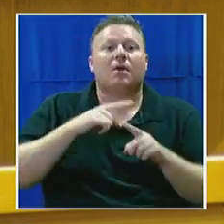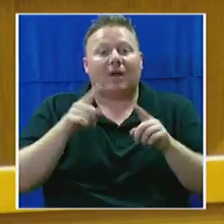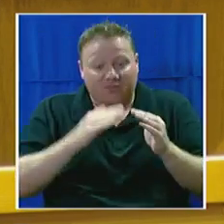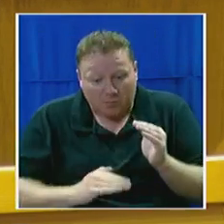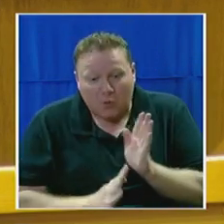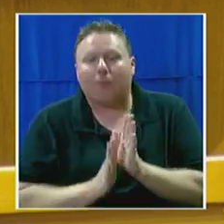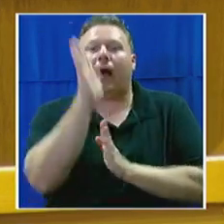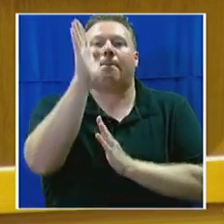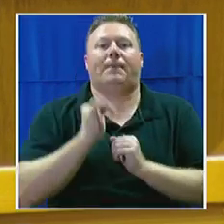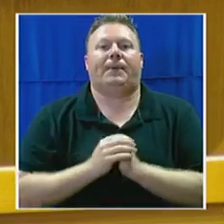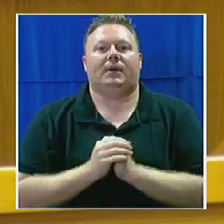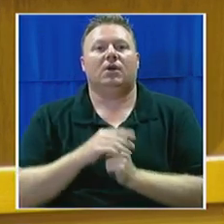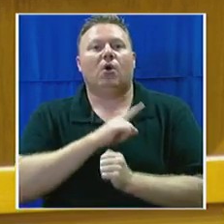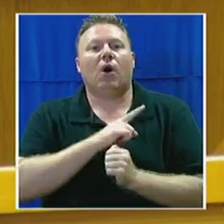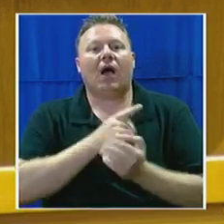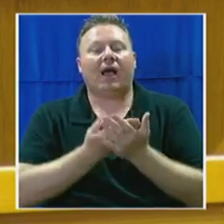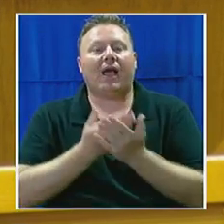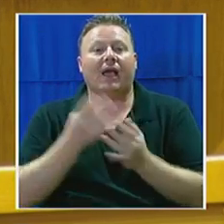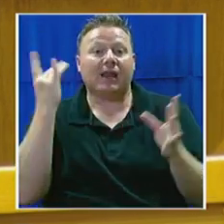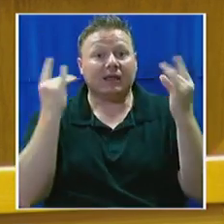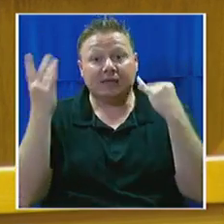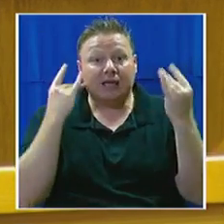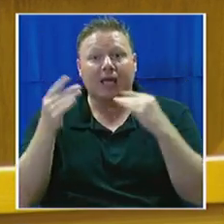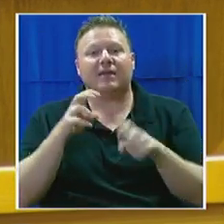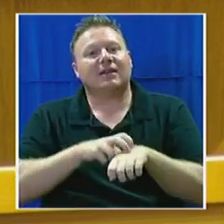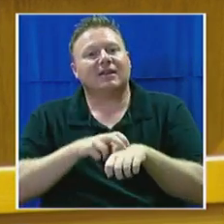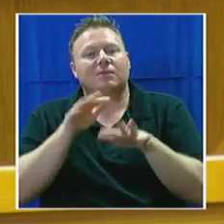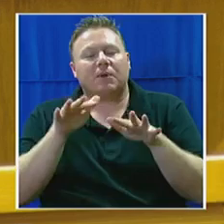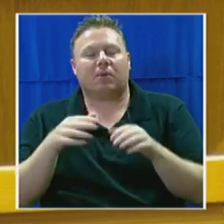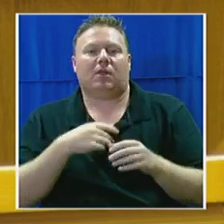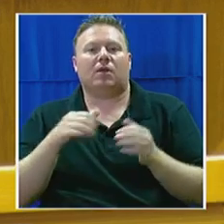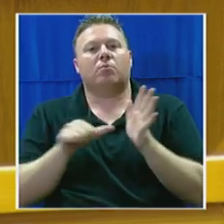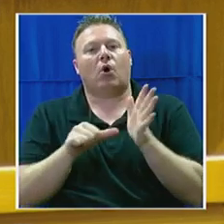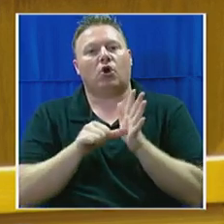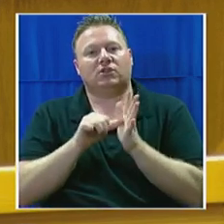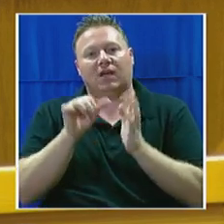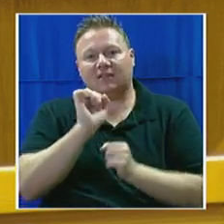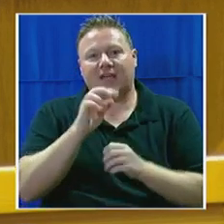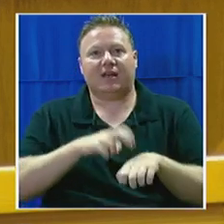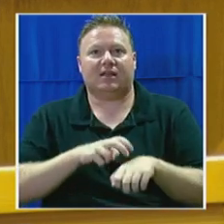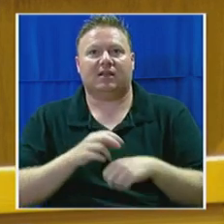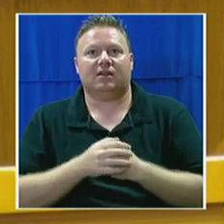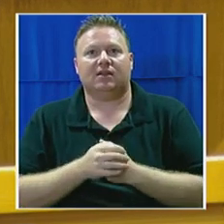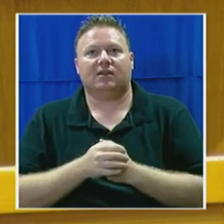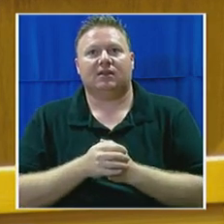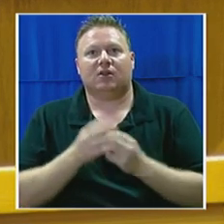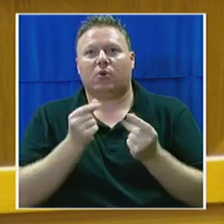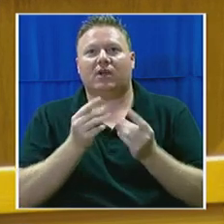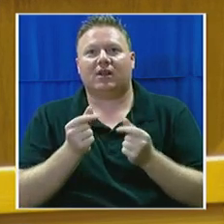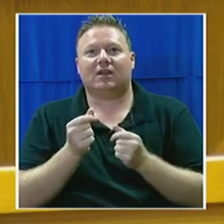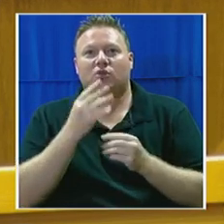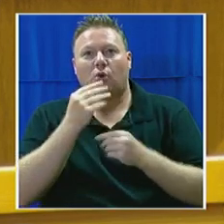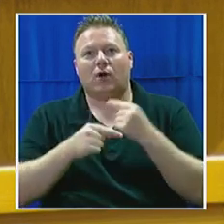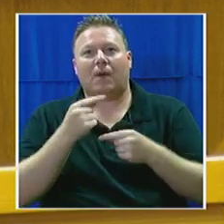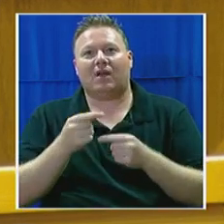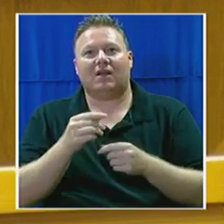down-top approach so that you can listen to the needs of the people and prioritize accordingly. Let me just say something very quickly when you talk about